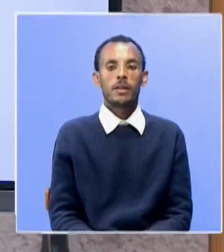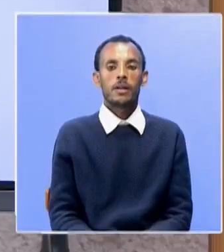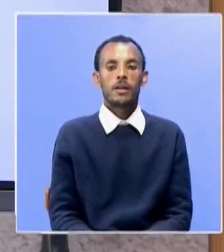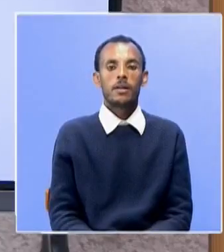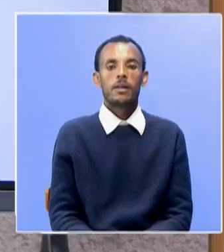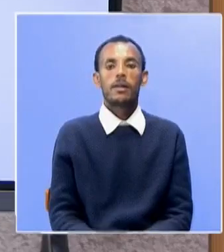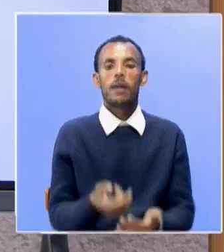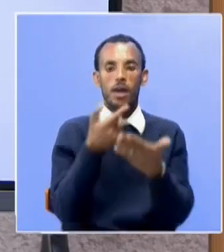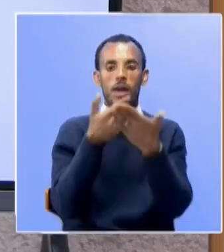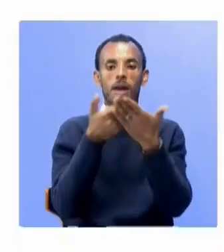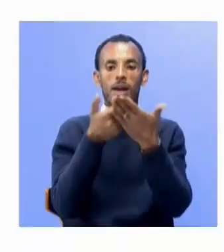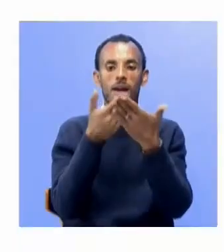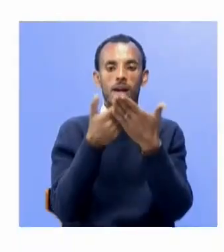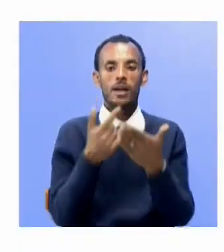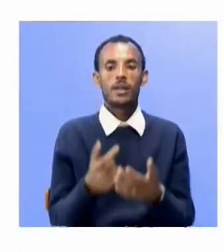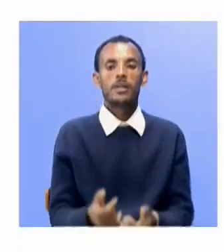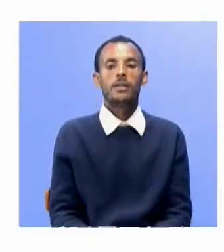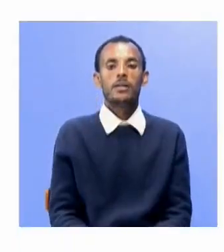Here